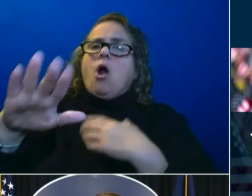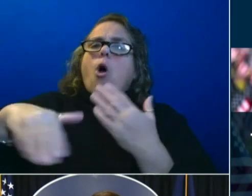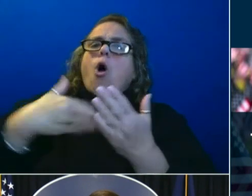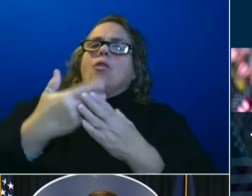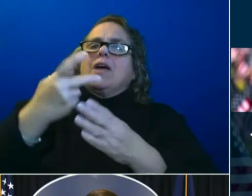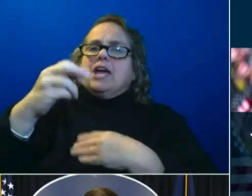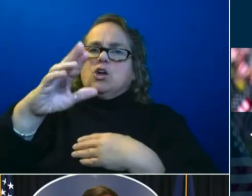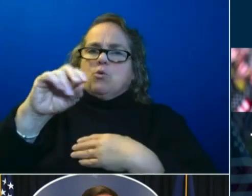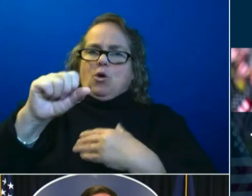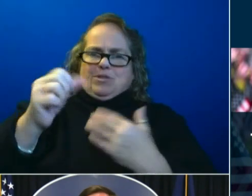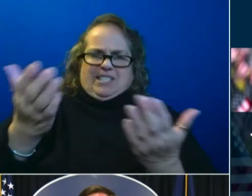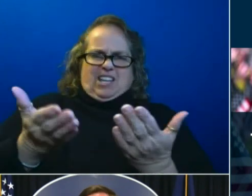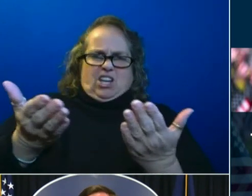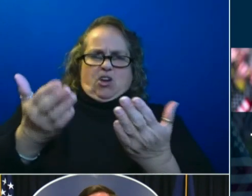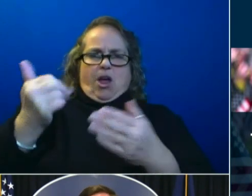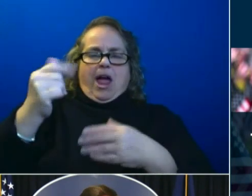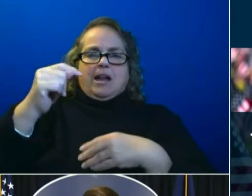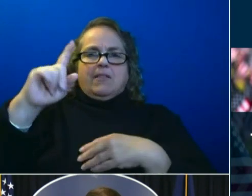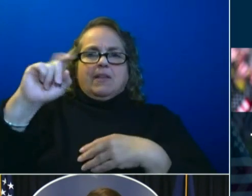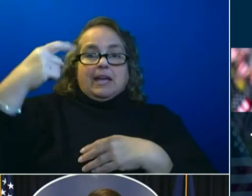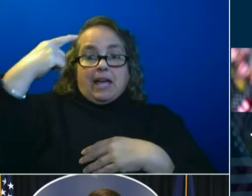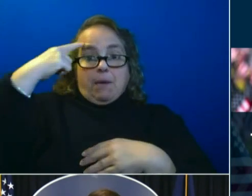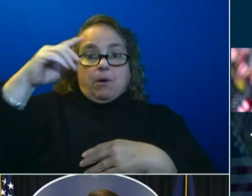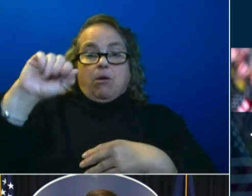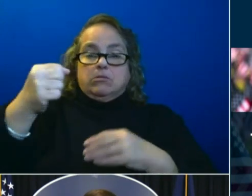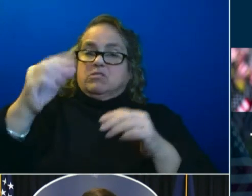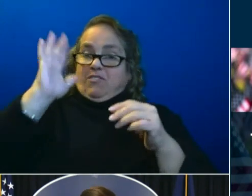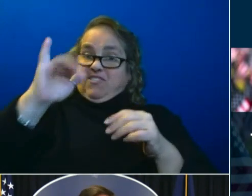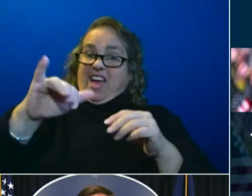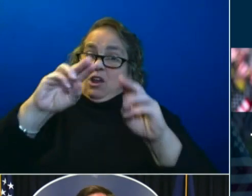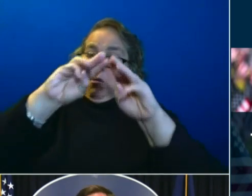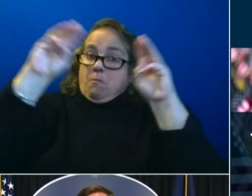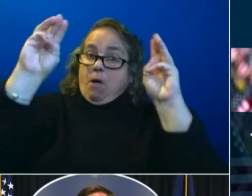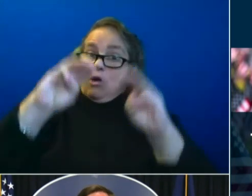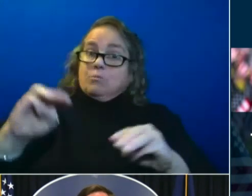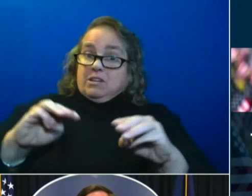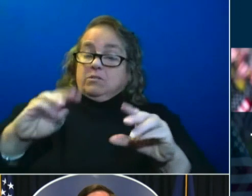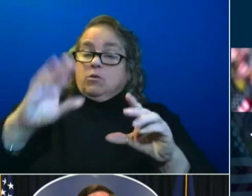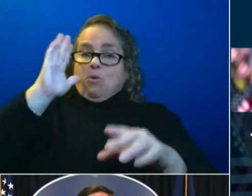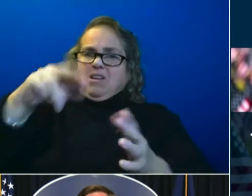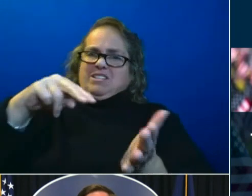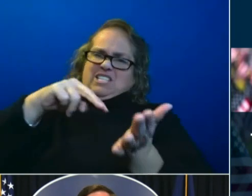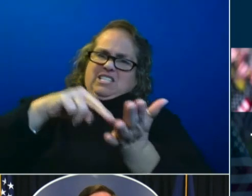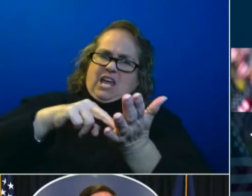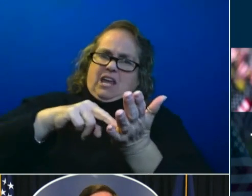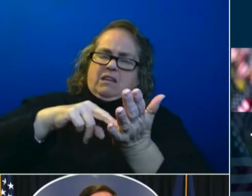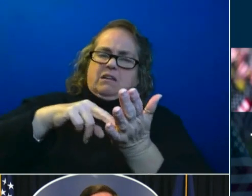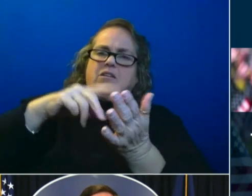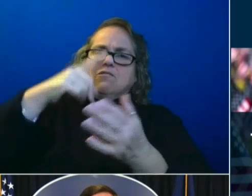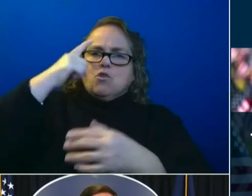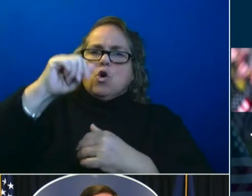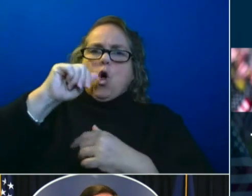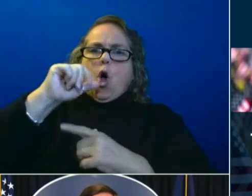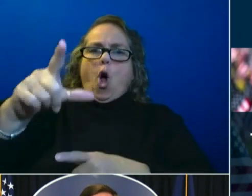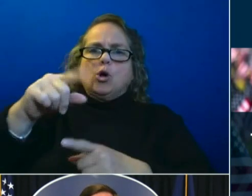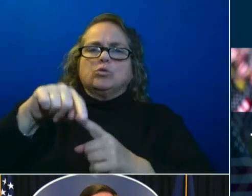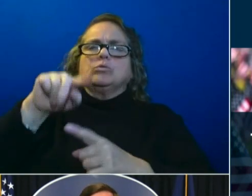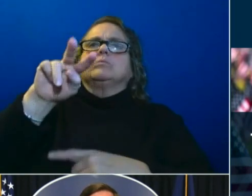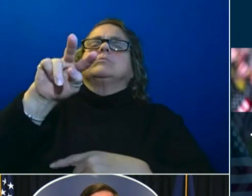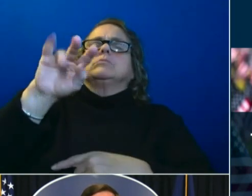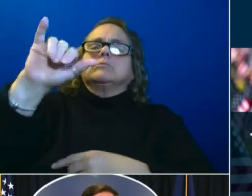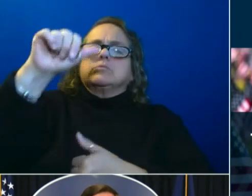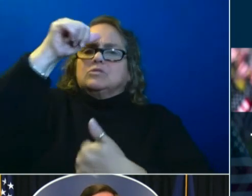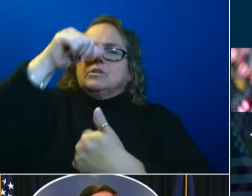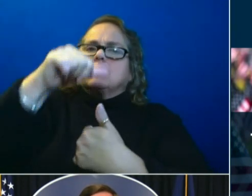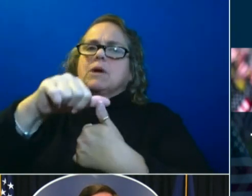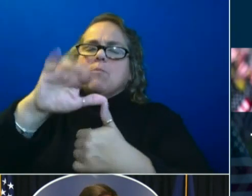This monument will stand in honor of all of the Kentuckians that we have lost and commemorate the sacrifices that every Kentuckian made during this